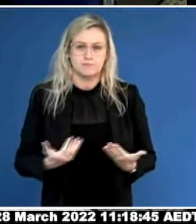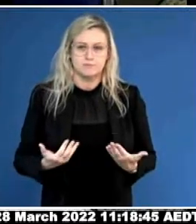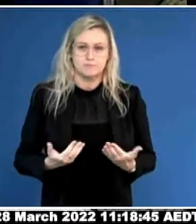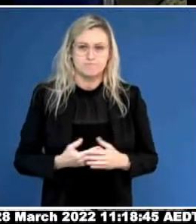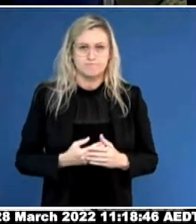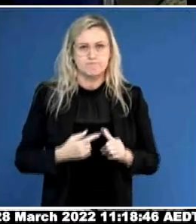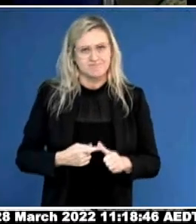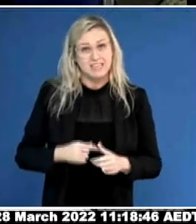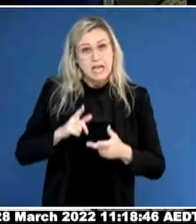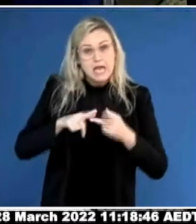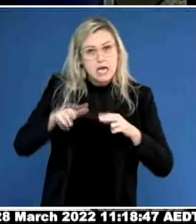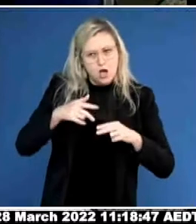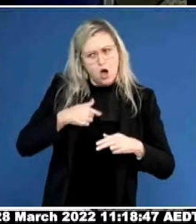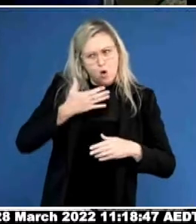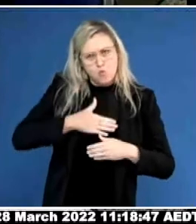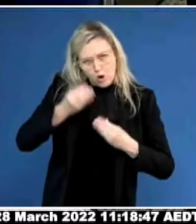Just believe them.